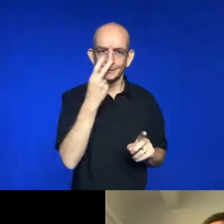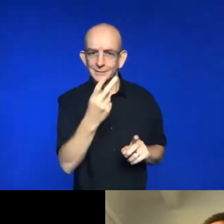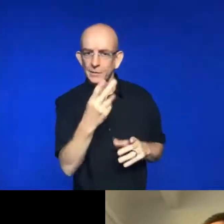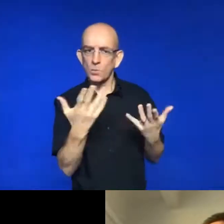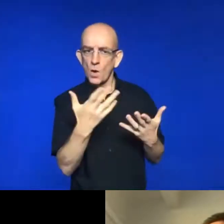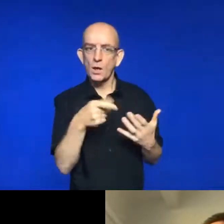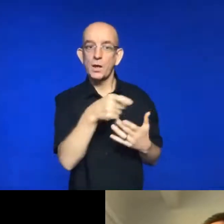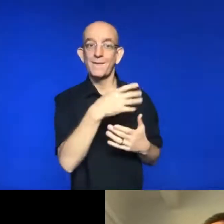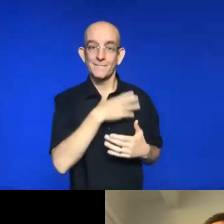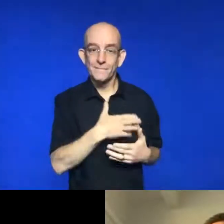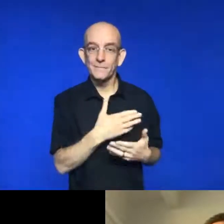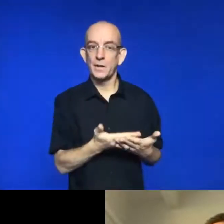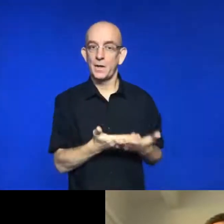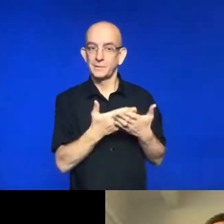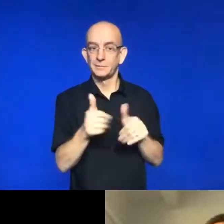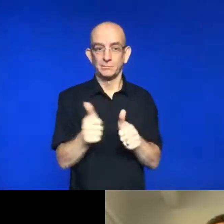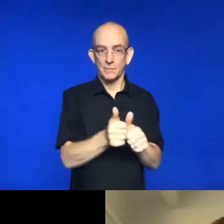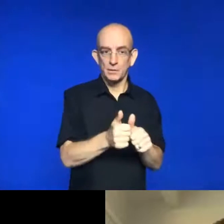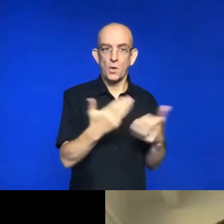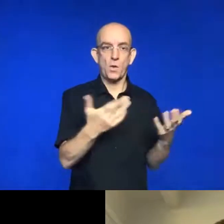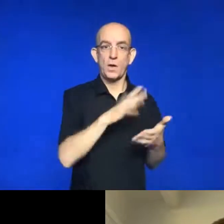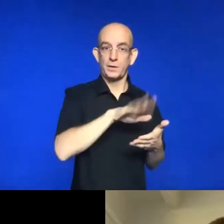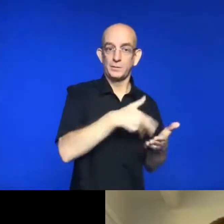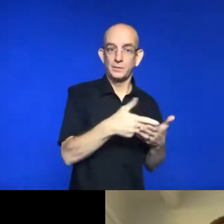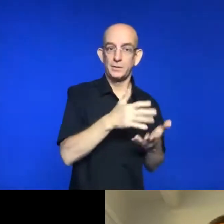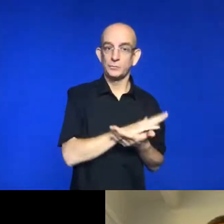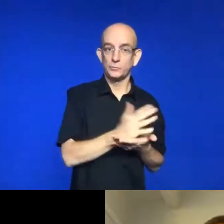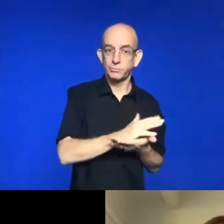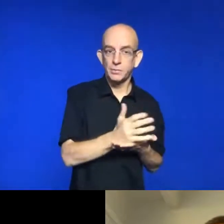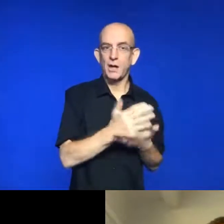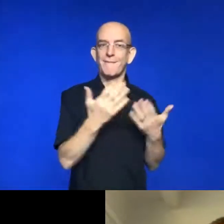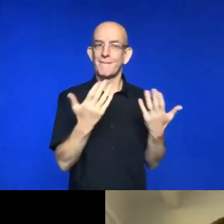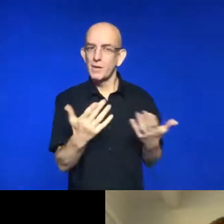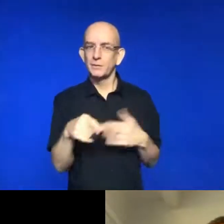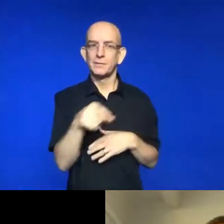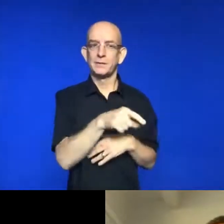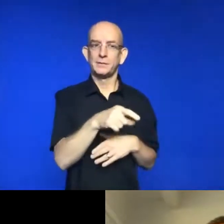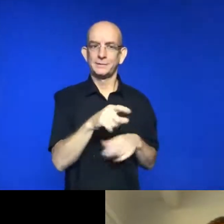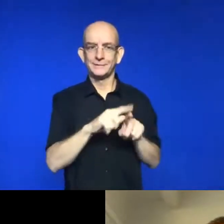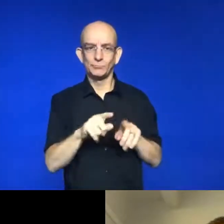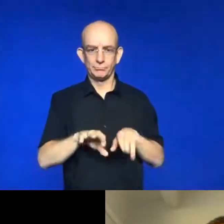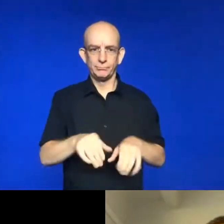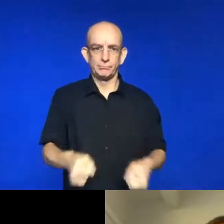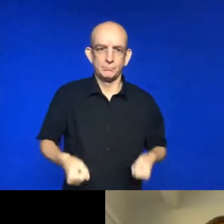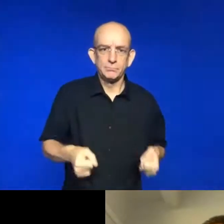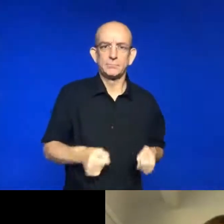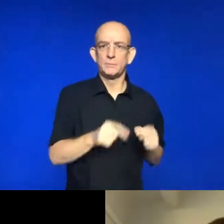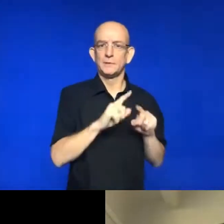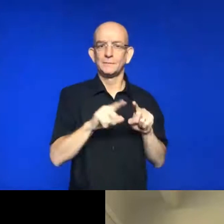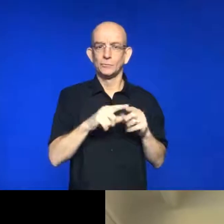situation to build your social protection system and your support services. But when the crisis hits, whether it's a